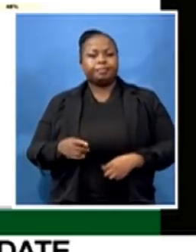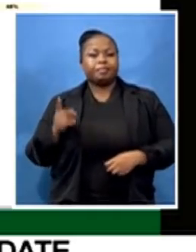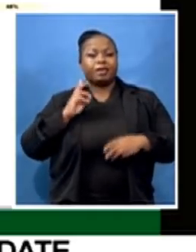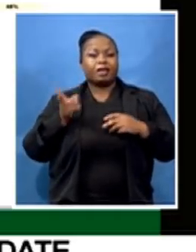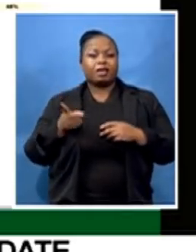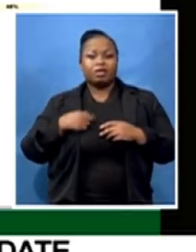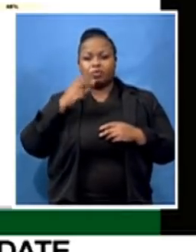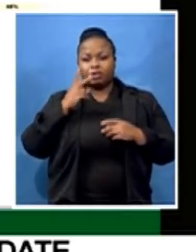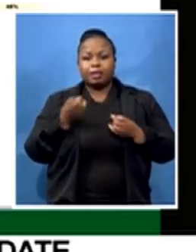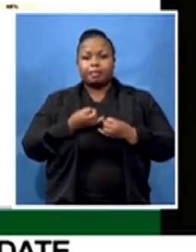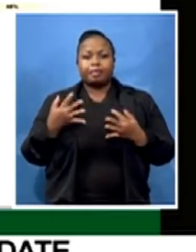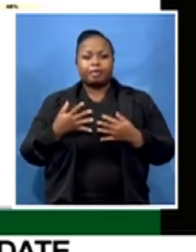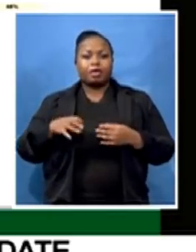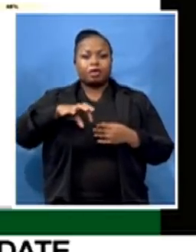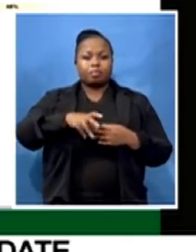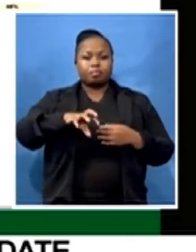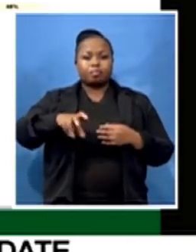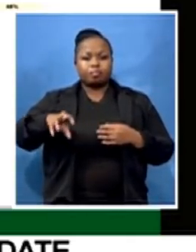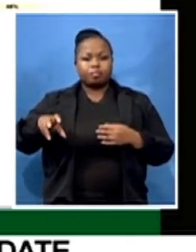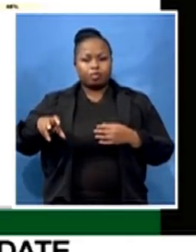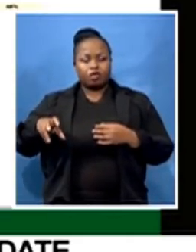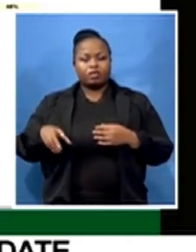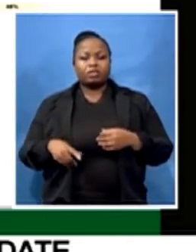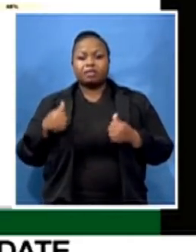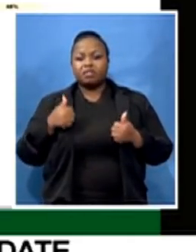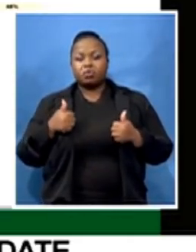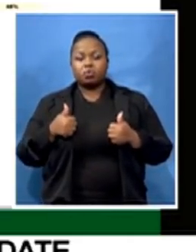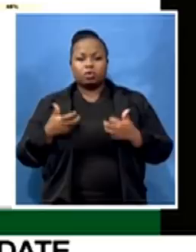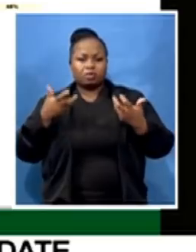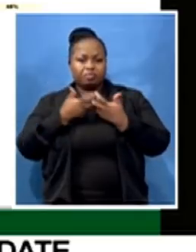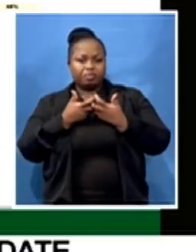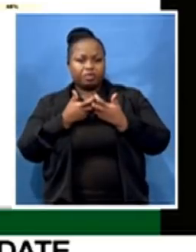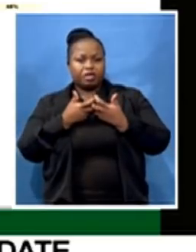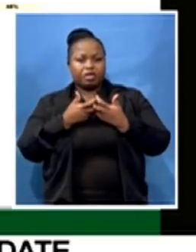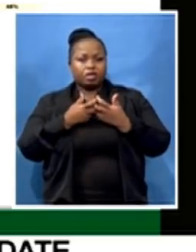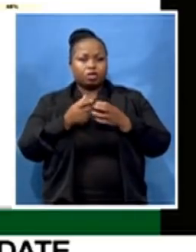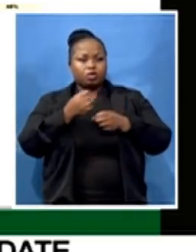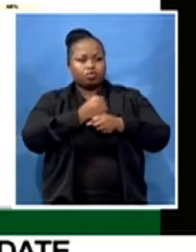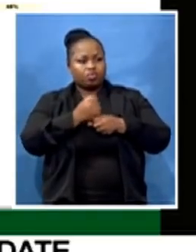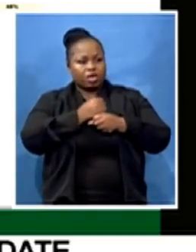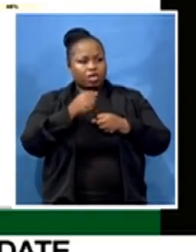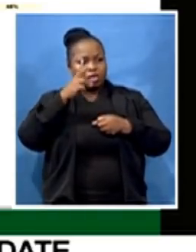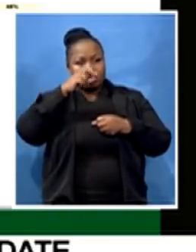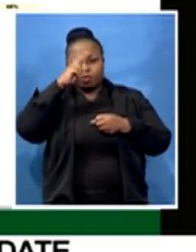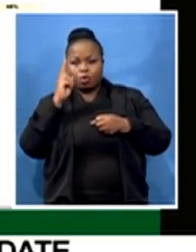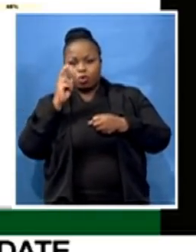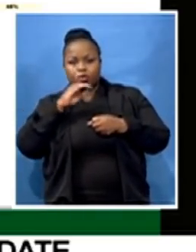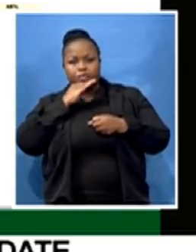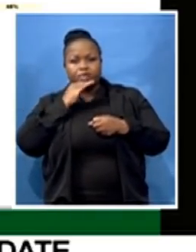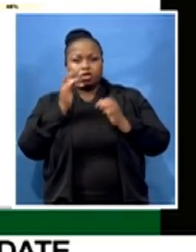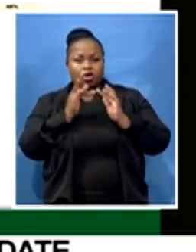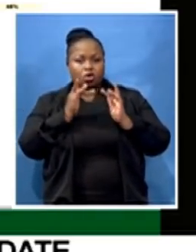got a very good match between the green and the blue, which means that contacts identified and reached are very close. There